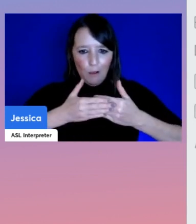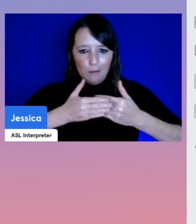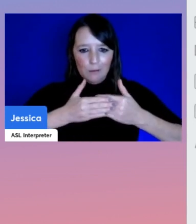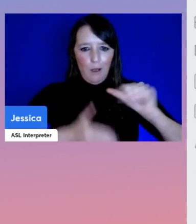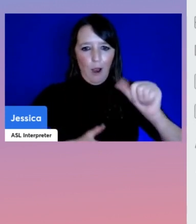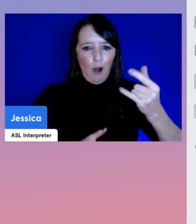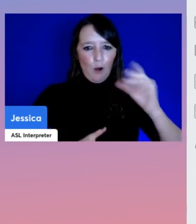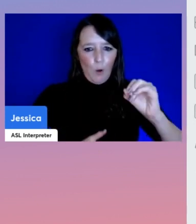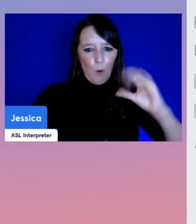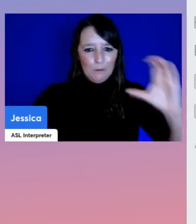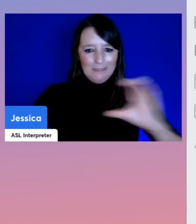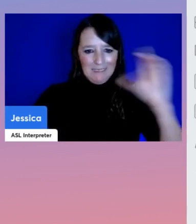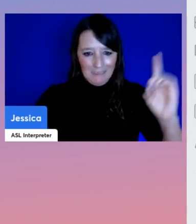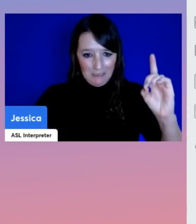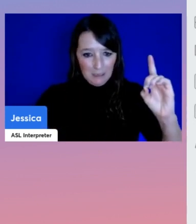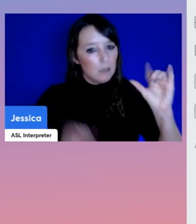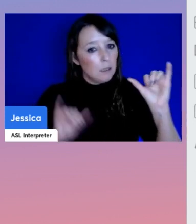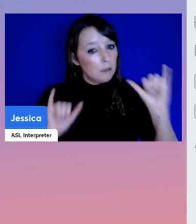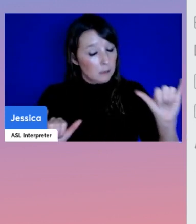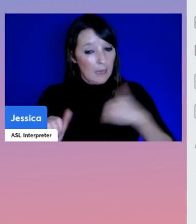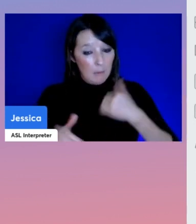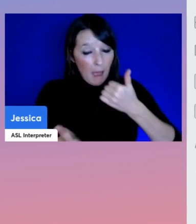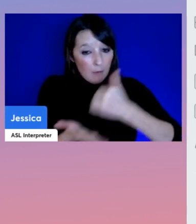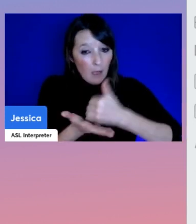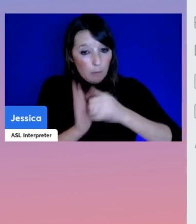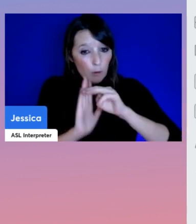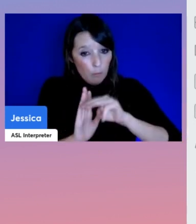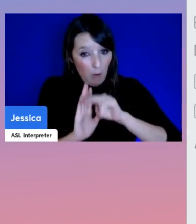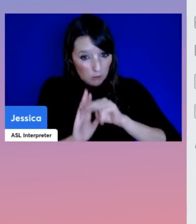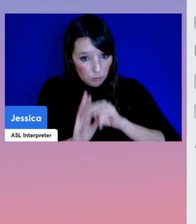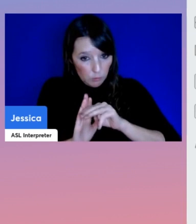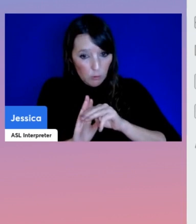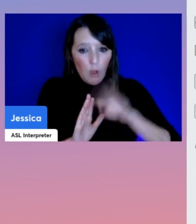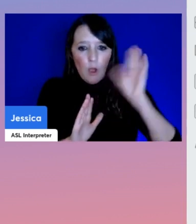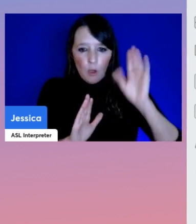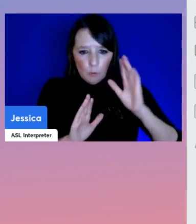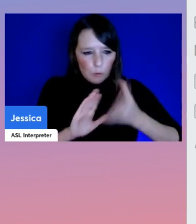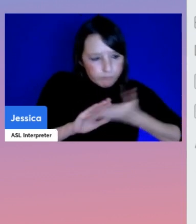So likewise, I have a helper module that performs the job for me.